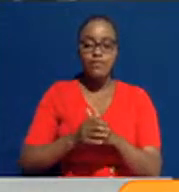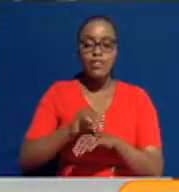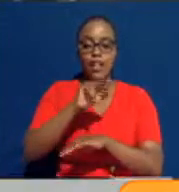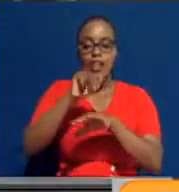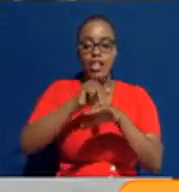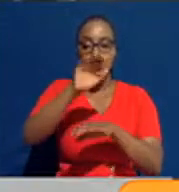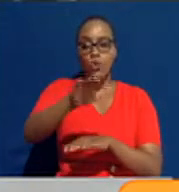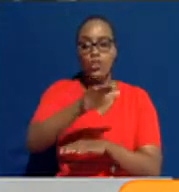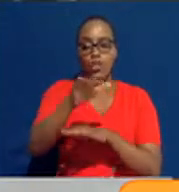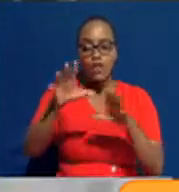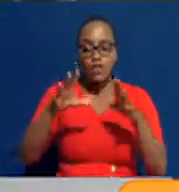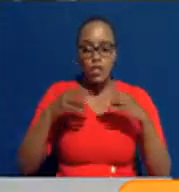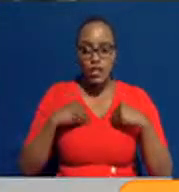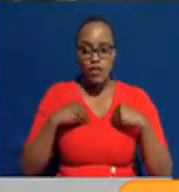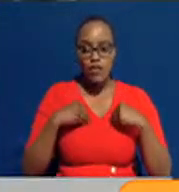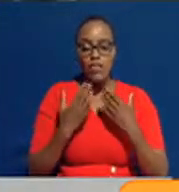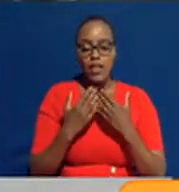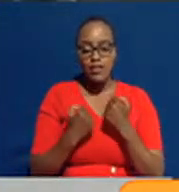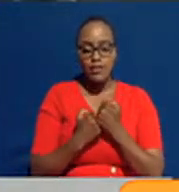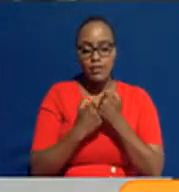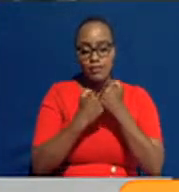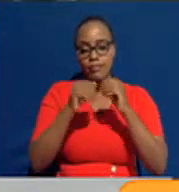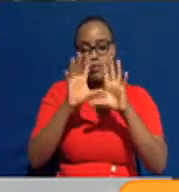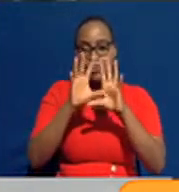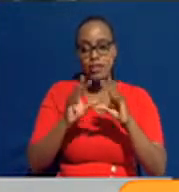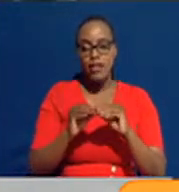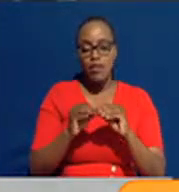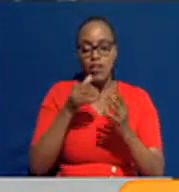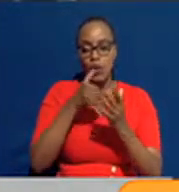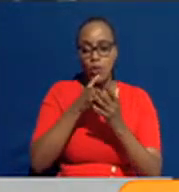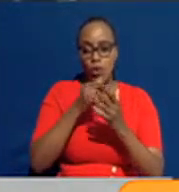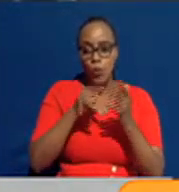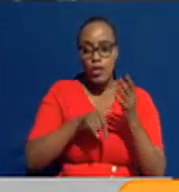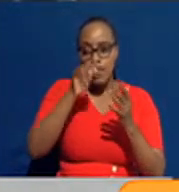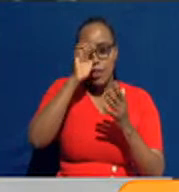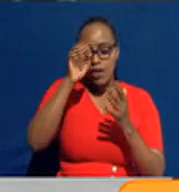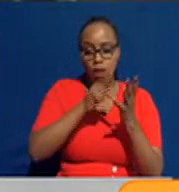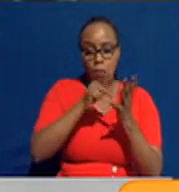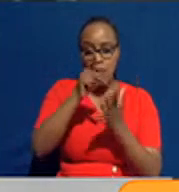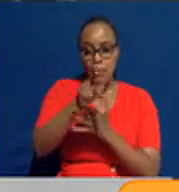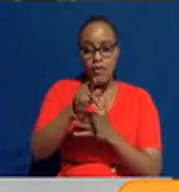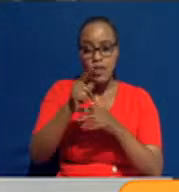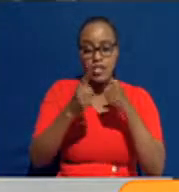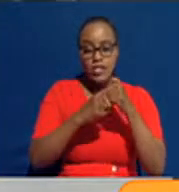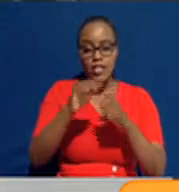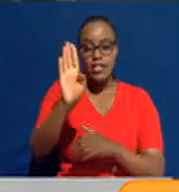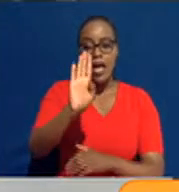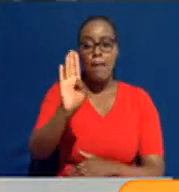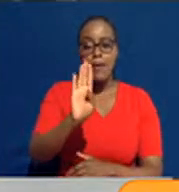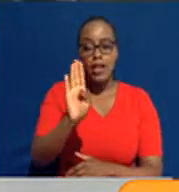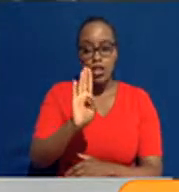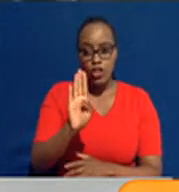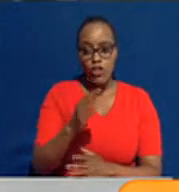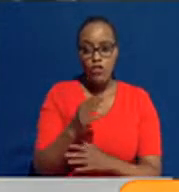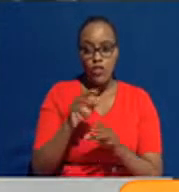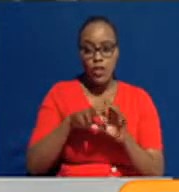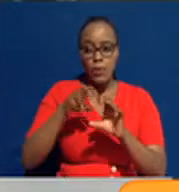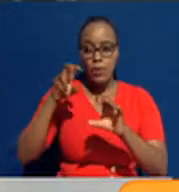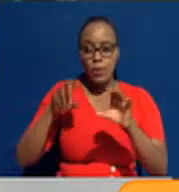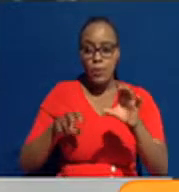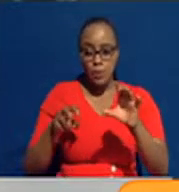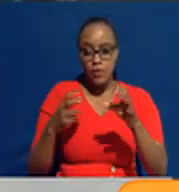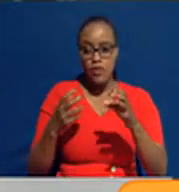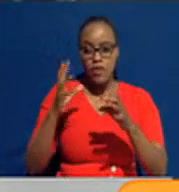Assembly has adopted the supplementary budget estimates that, among others, rejected a payment of 6 billion shillings for the exit of